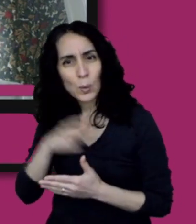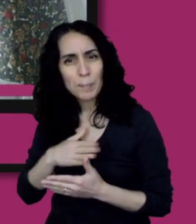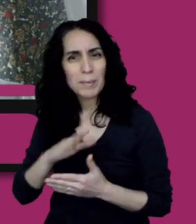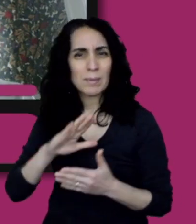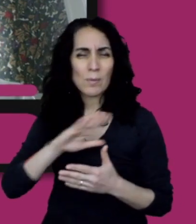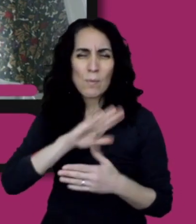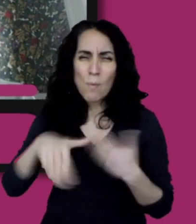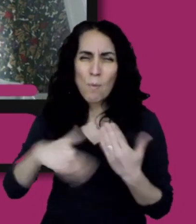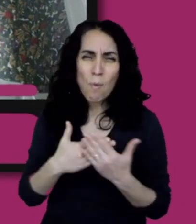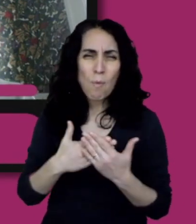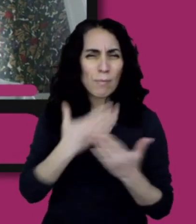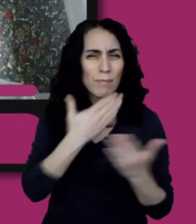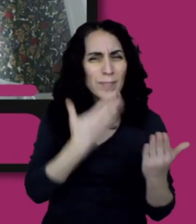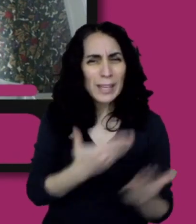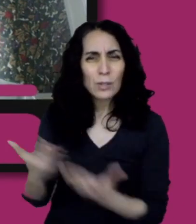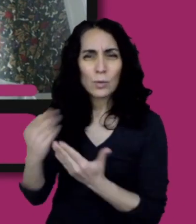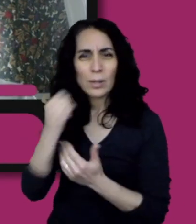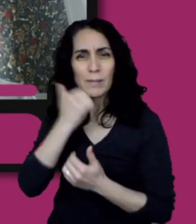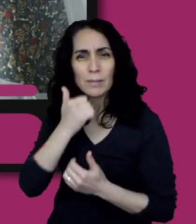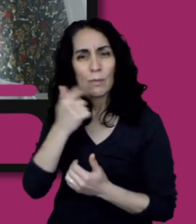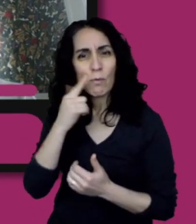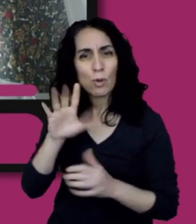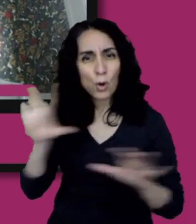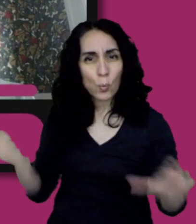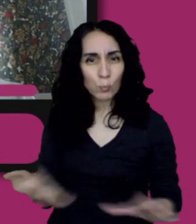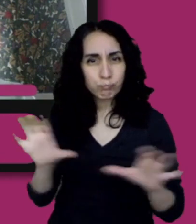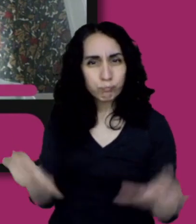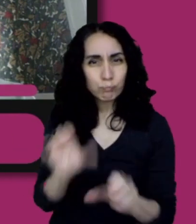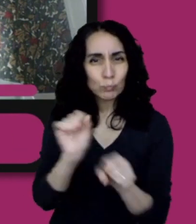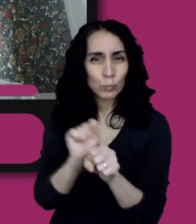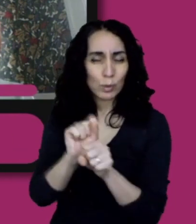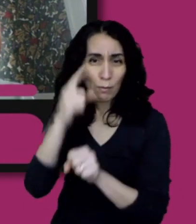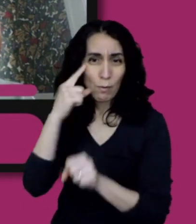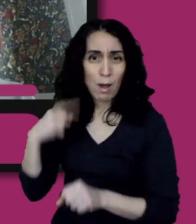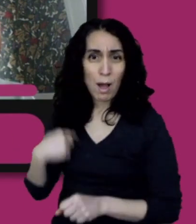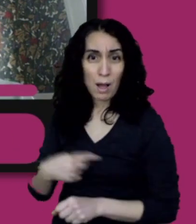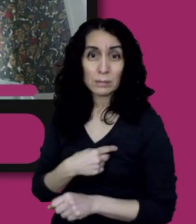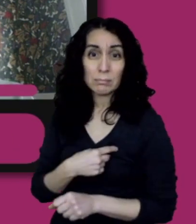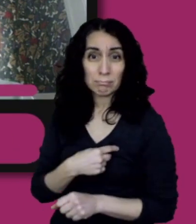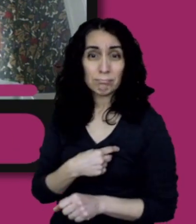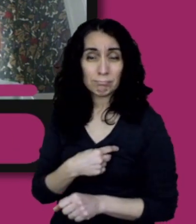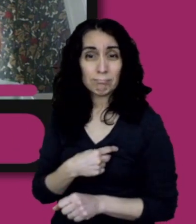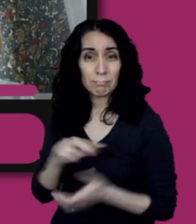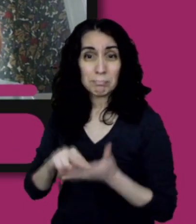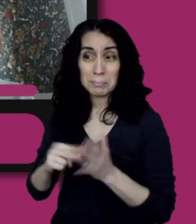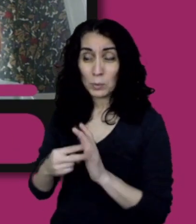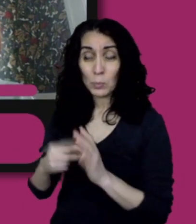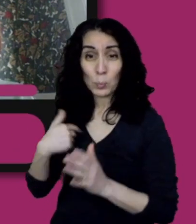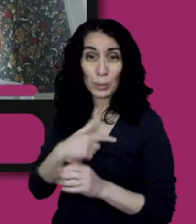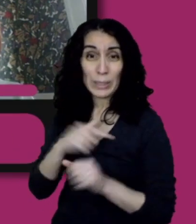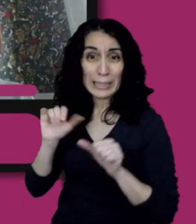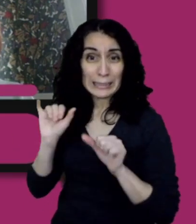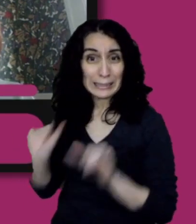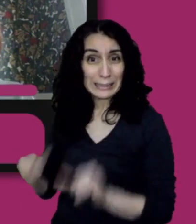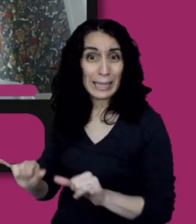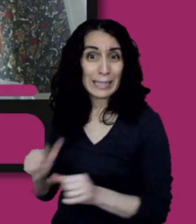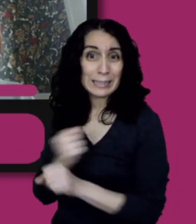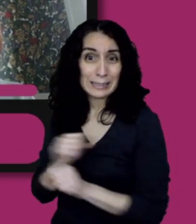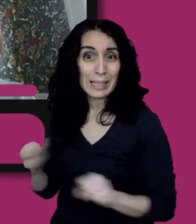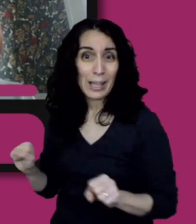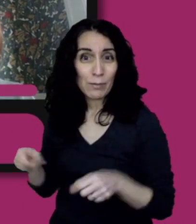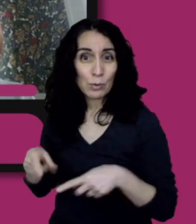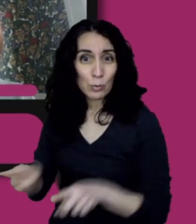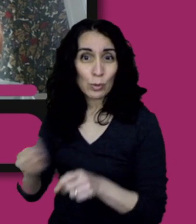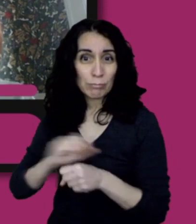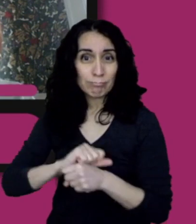women. We thank all of you every day for what you're doing for the rest of us to allow us to all be safe